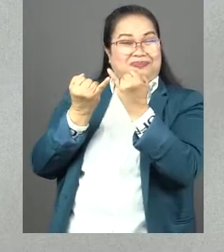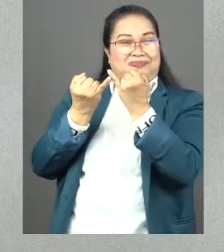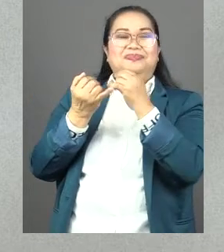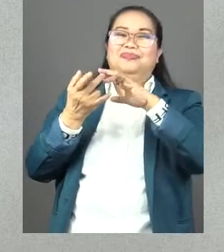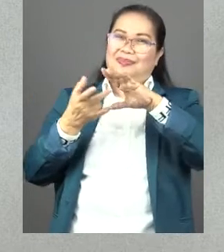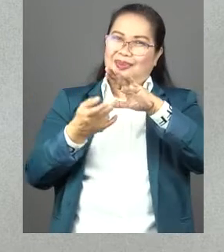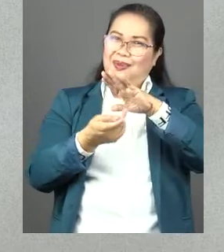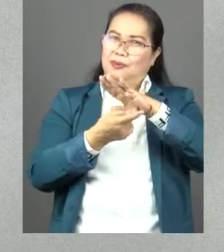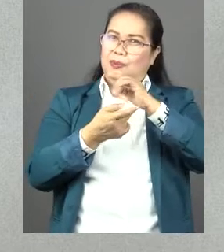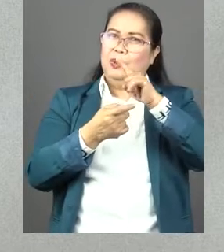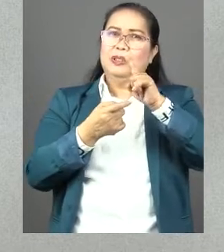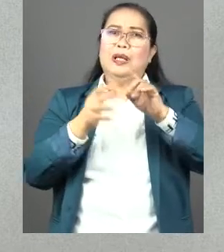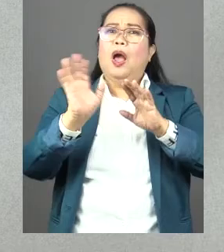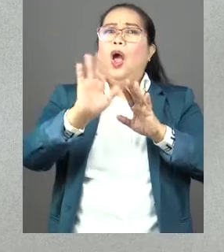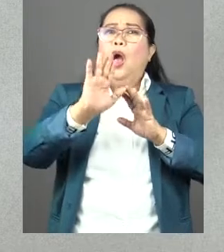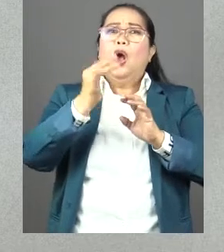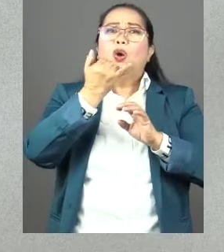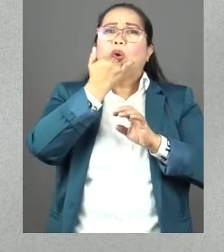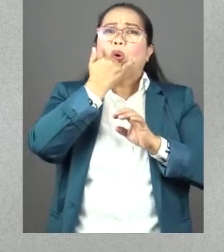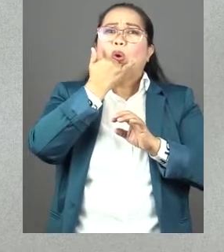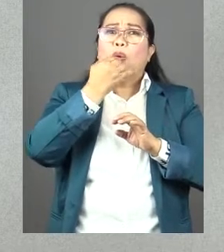is nothing wrong with eating meat.